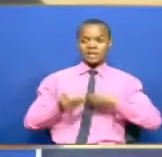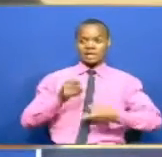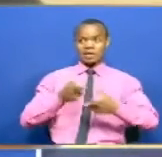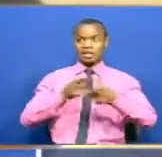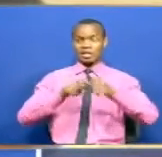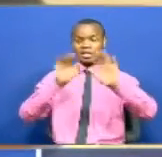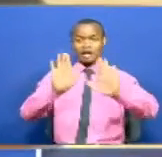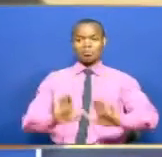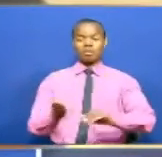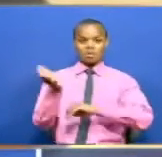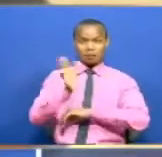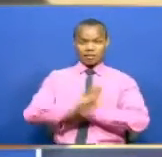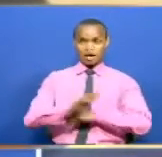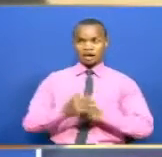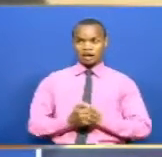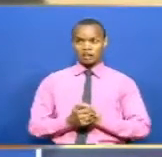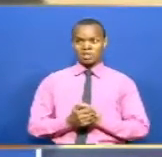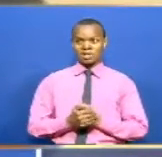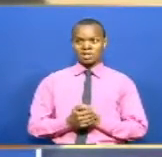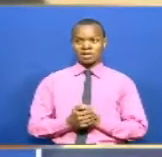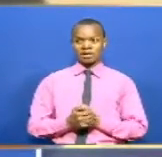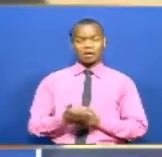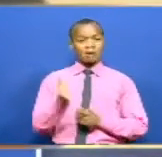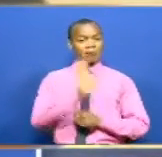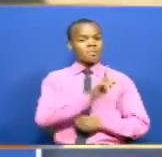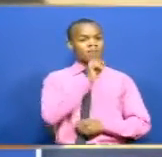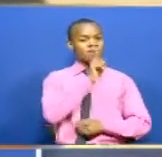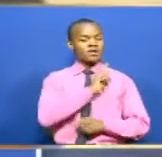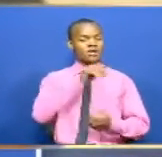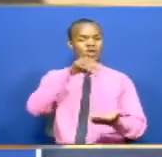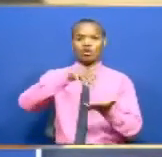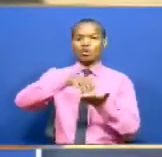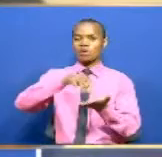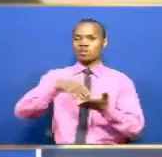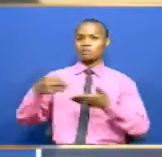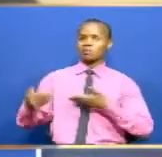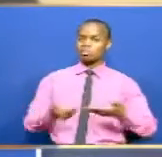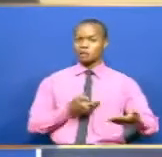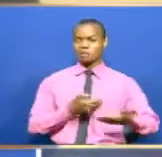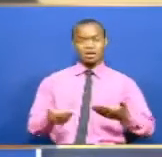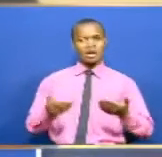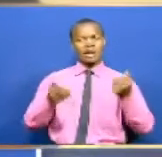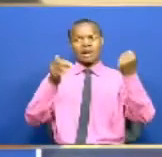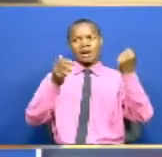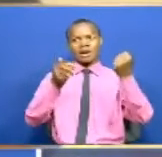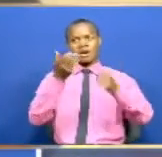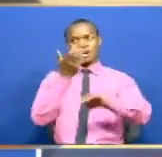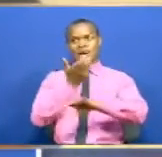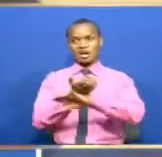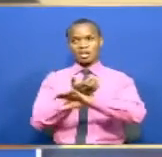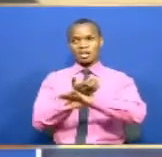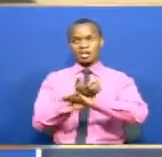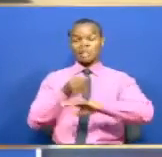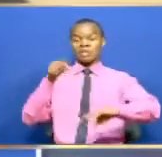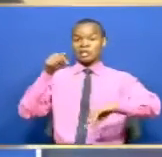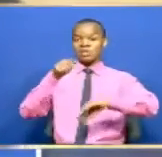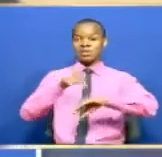Busia. Tulirudi hapa, mtoto aliendelea kukua na hali yake mbaya. Tukiangalia mtoto, hata ukimnyonyesha tumbo inakuwa